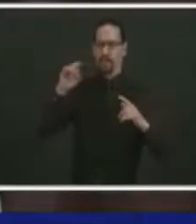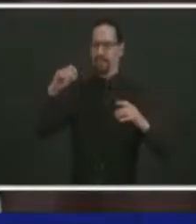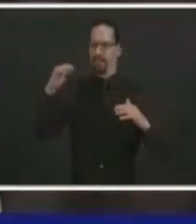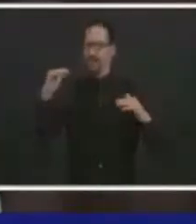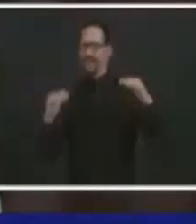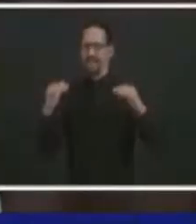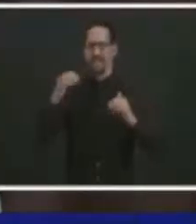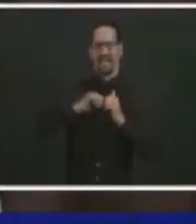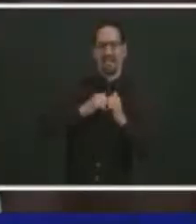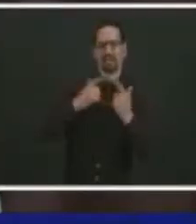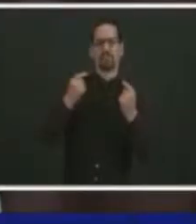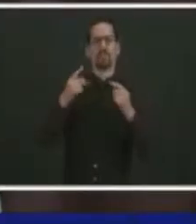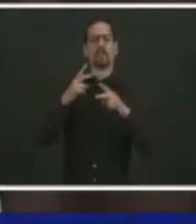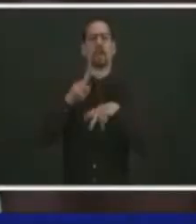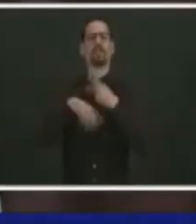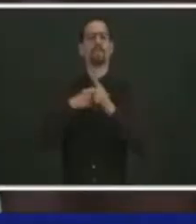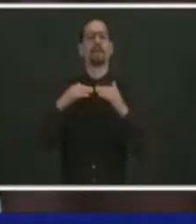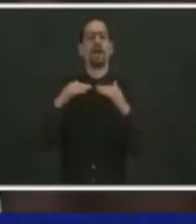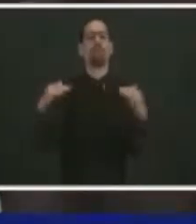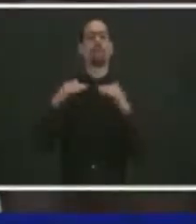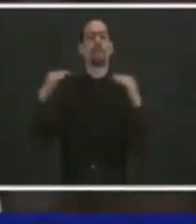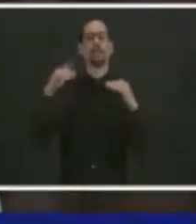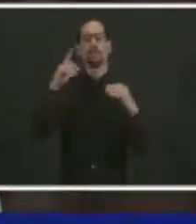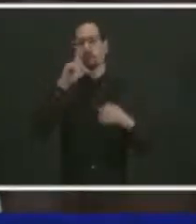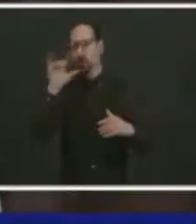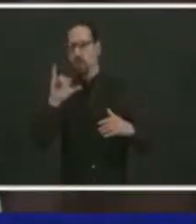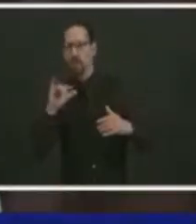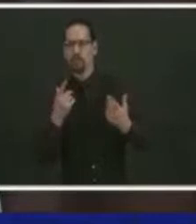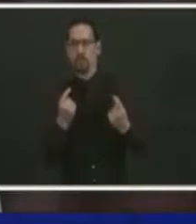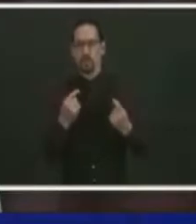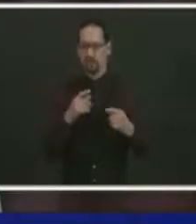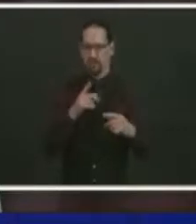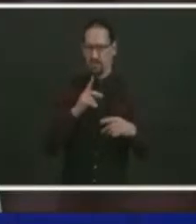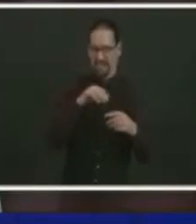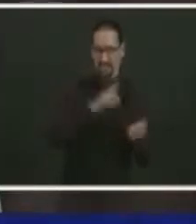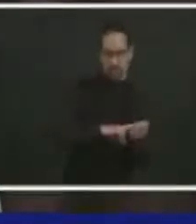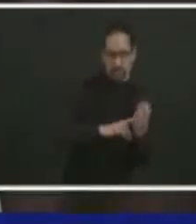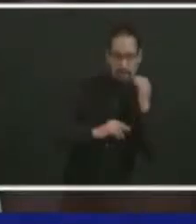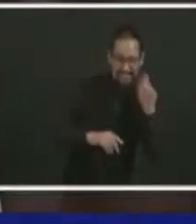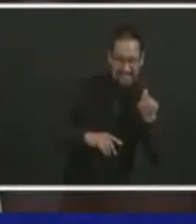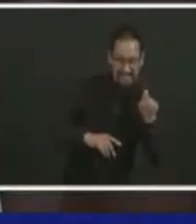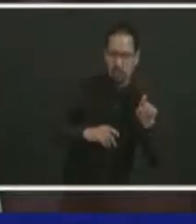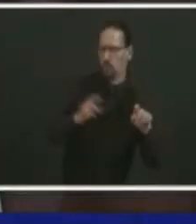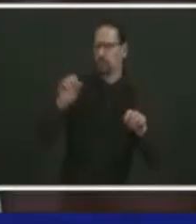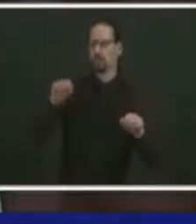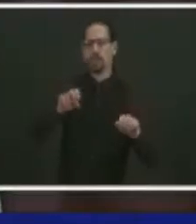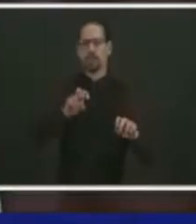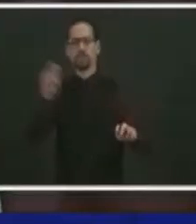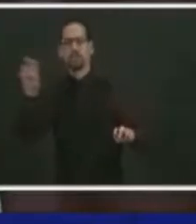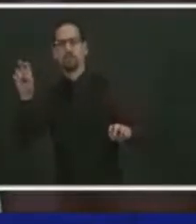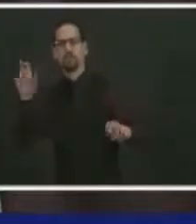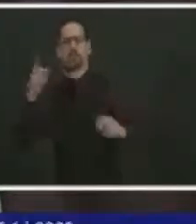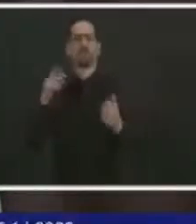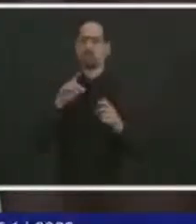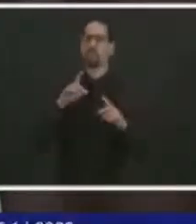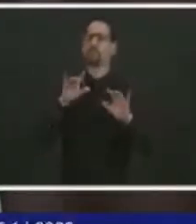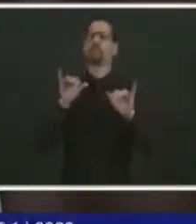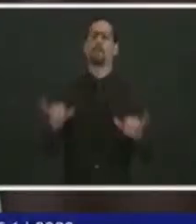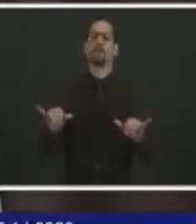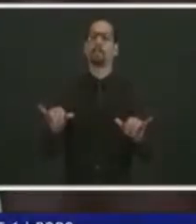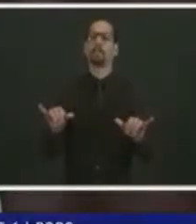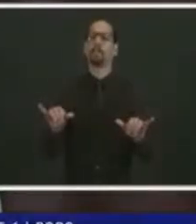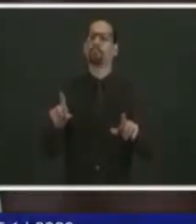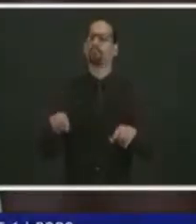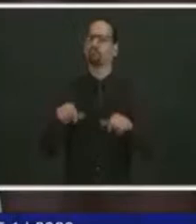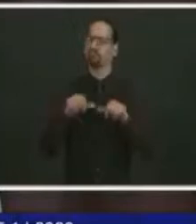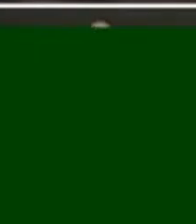people to respond. So through phase 2, we want to keep it the way it is in terms of no